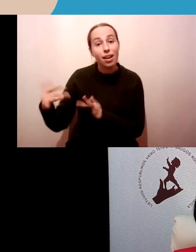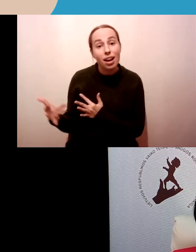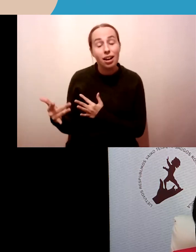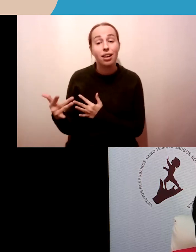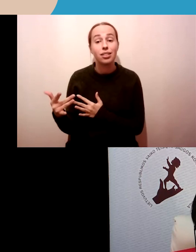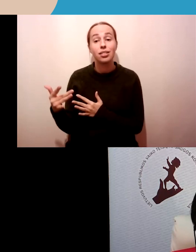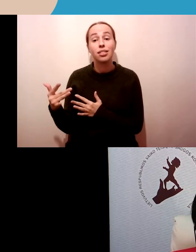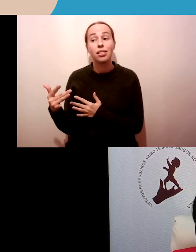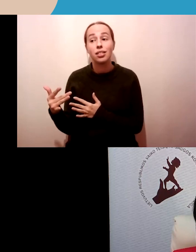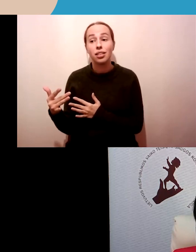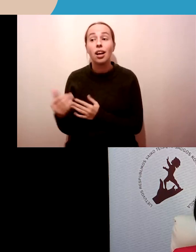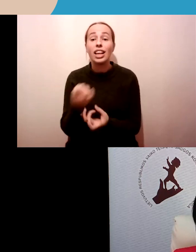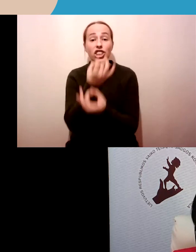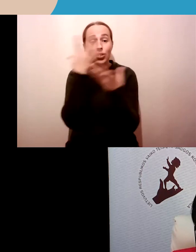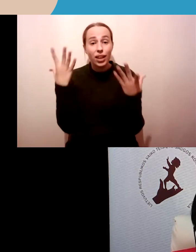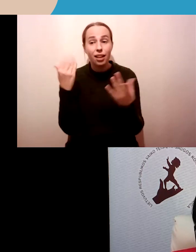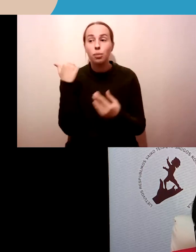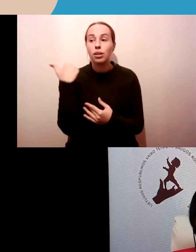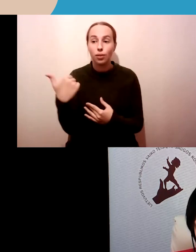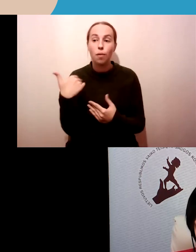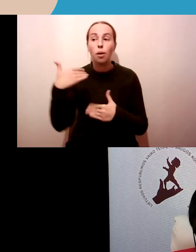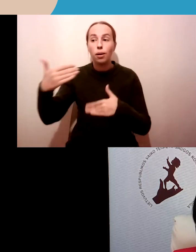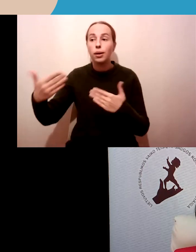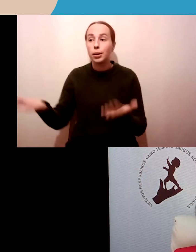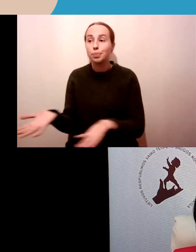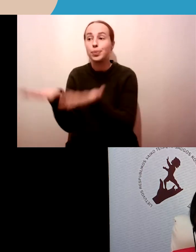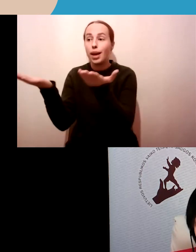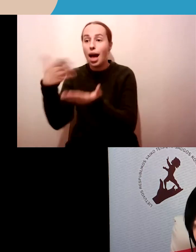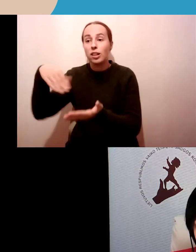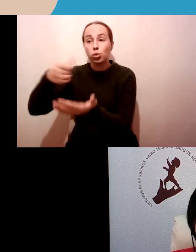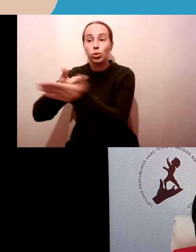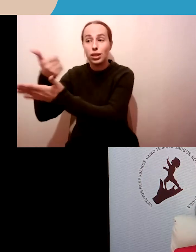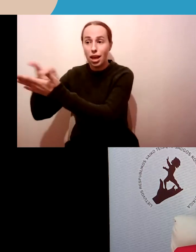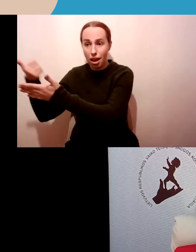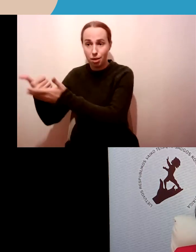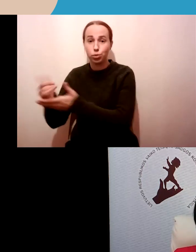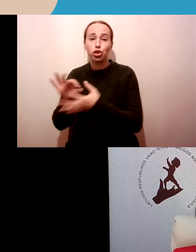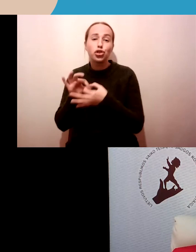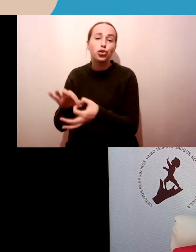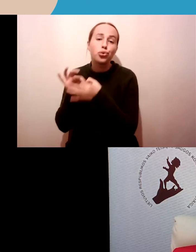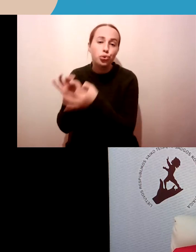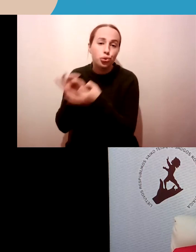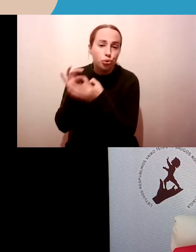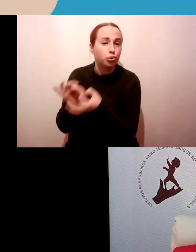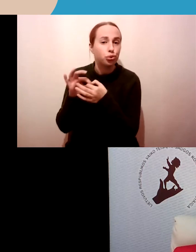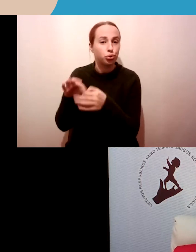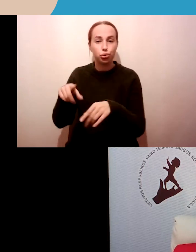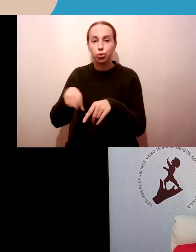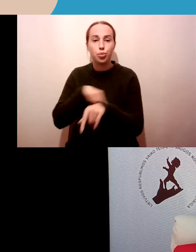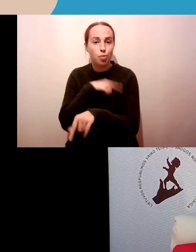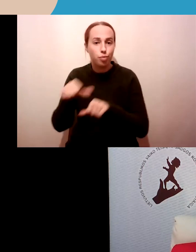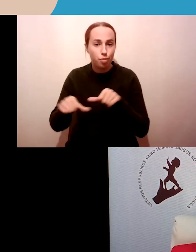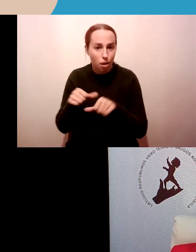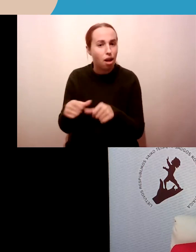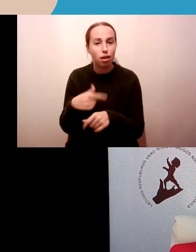by negative opinion, by negation. people have to be encouraged